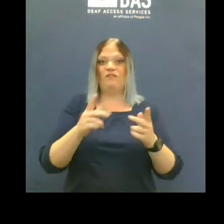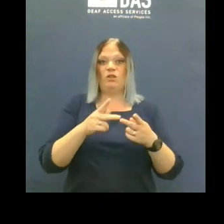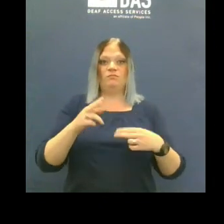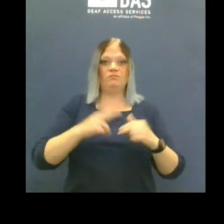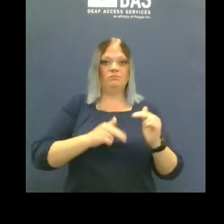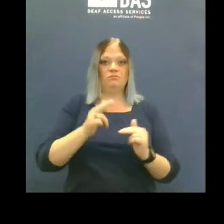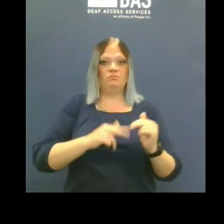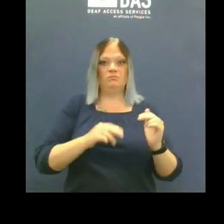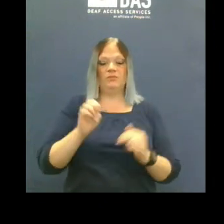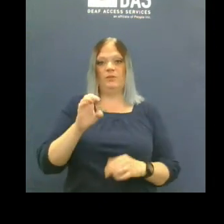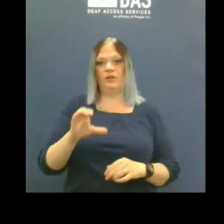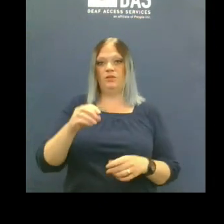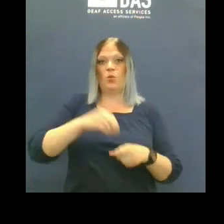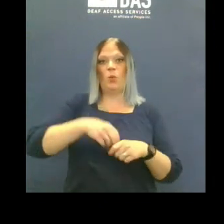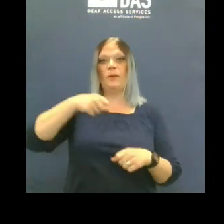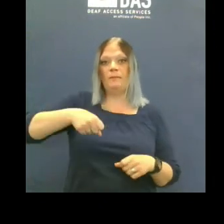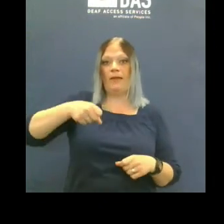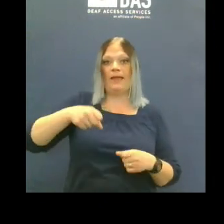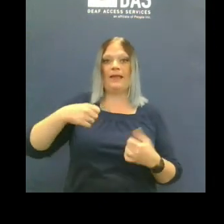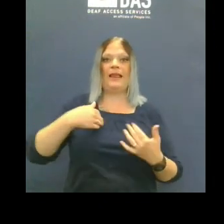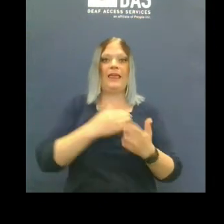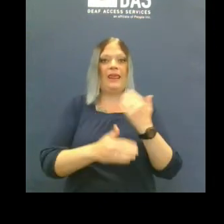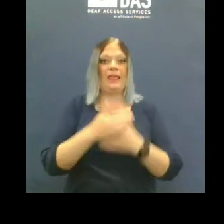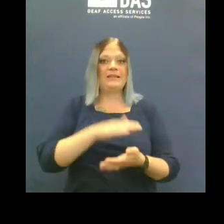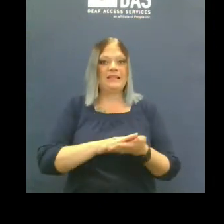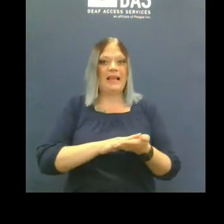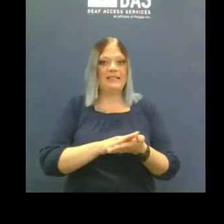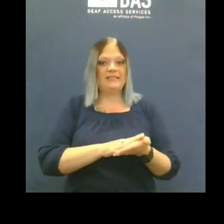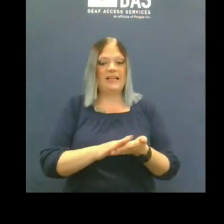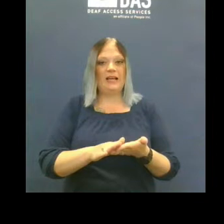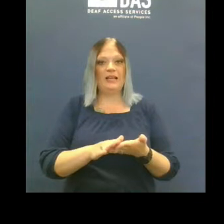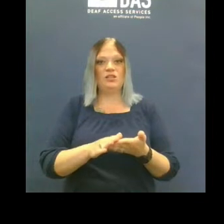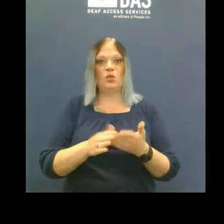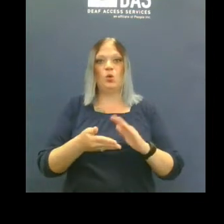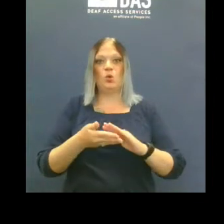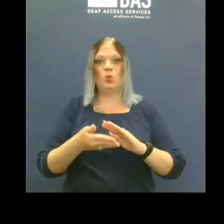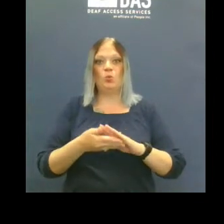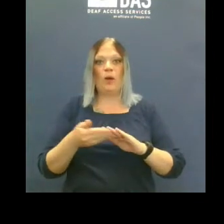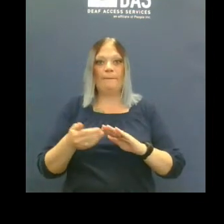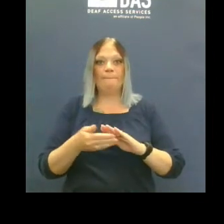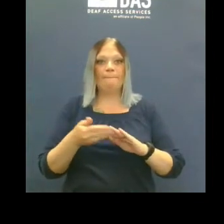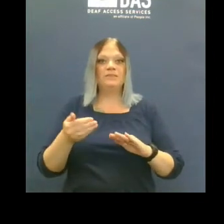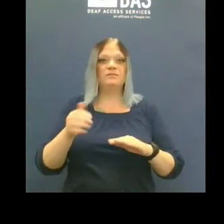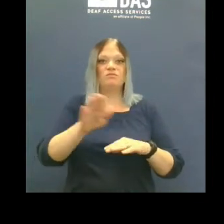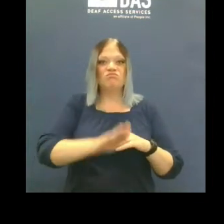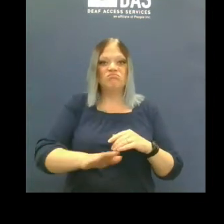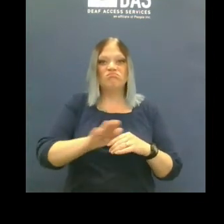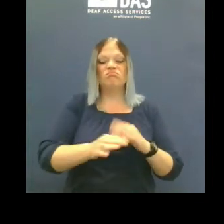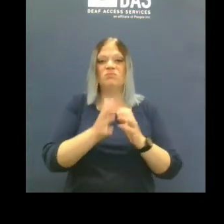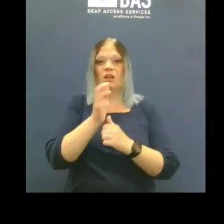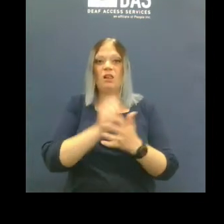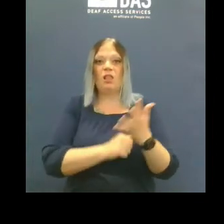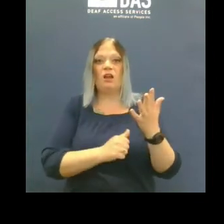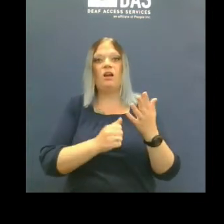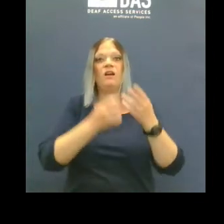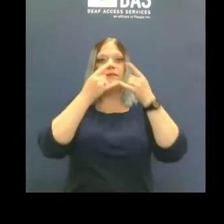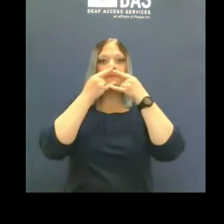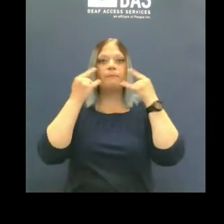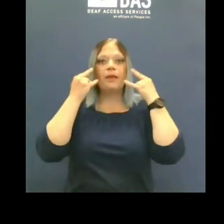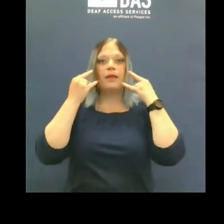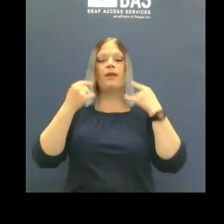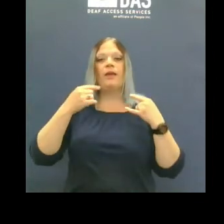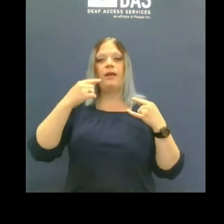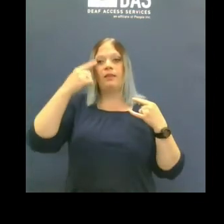County. So in those bags were hand sanitizers, surface wipes, gloves, cloth masks, forehead thermometers,